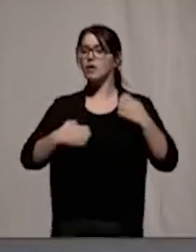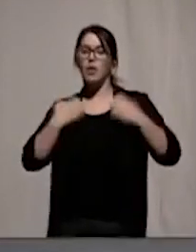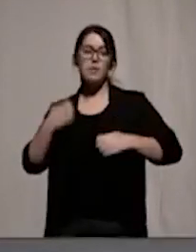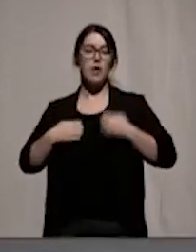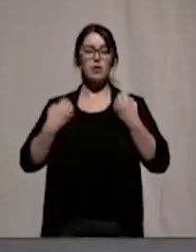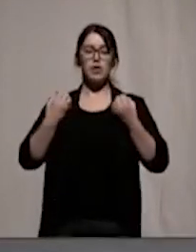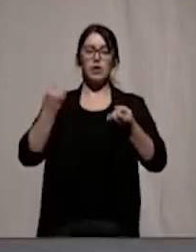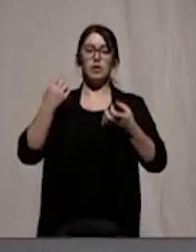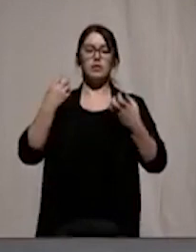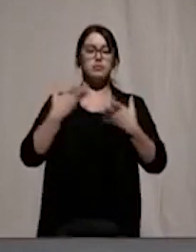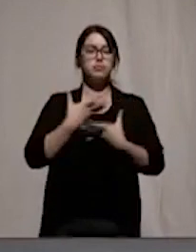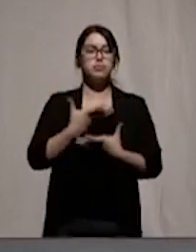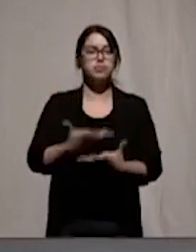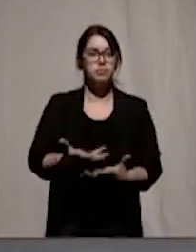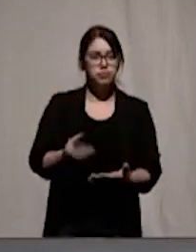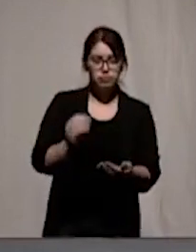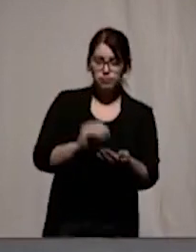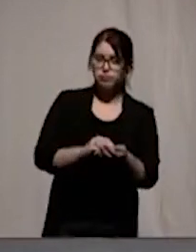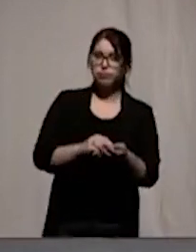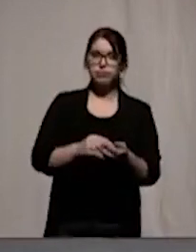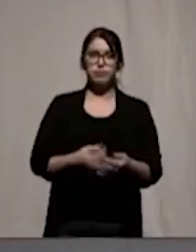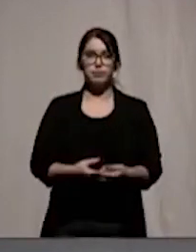going,